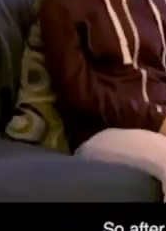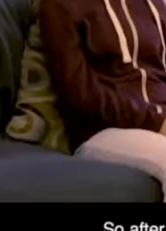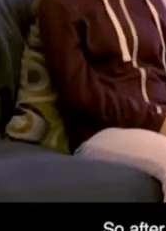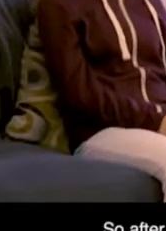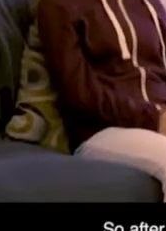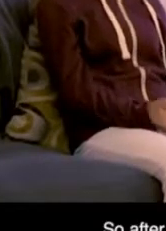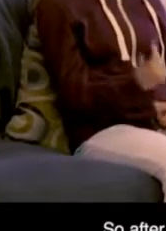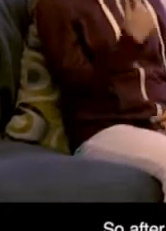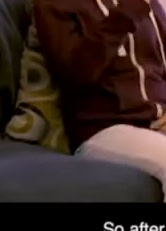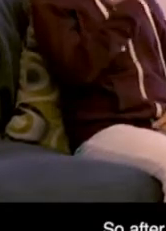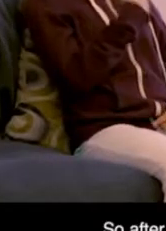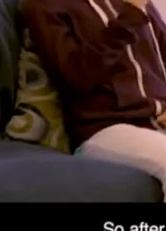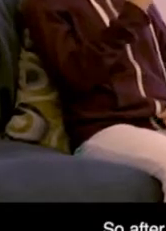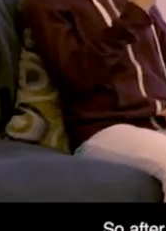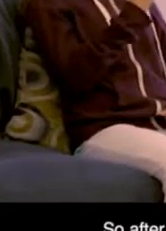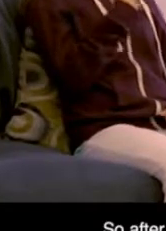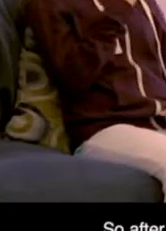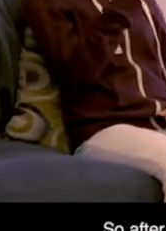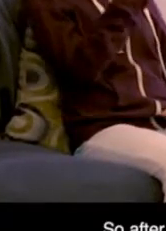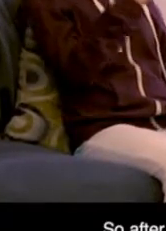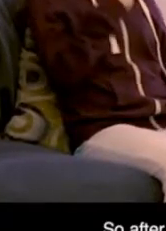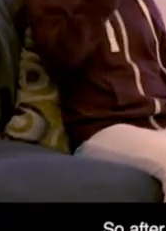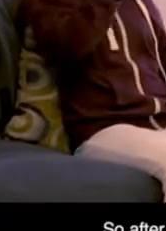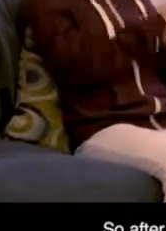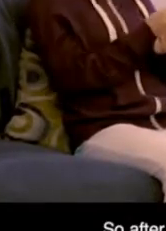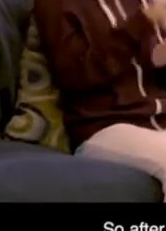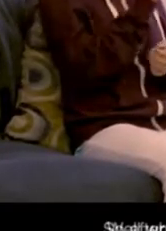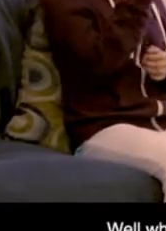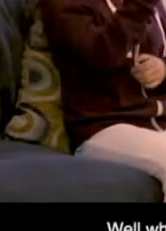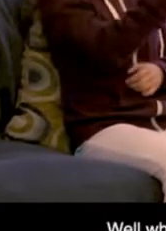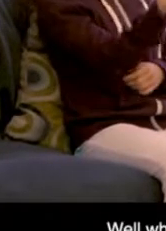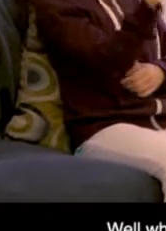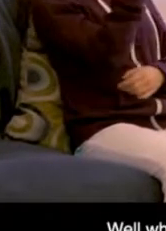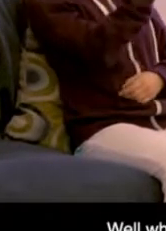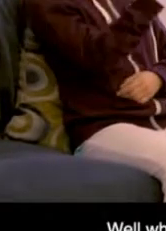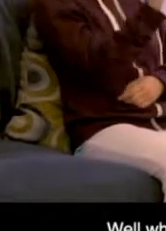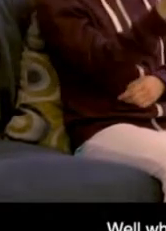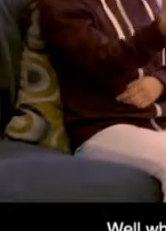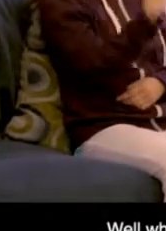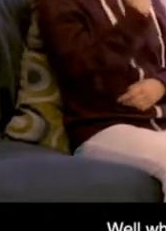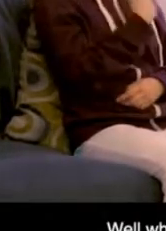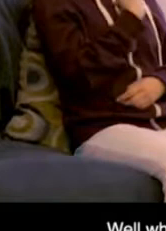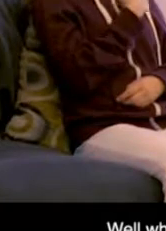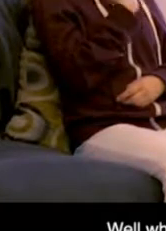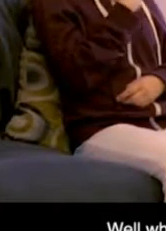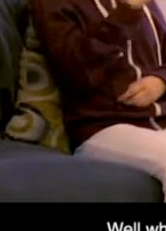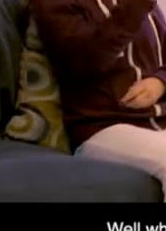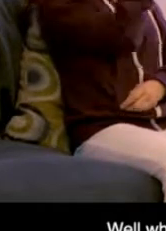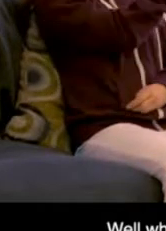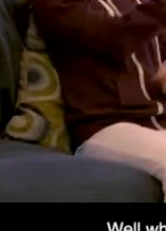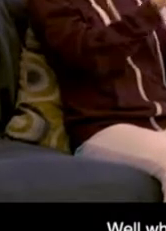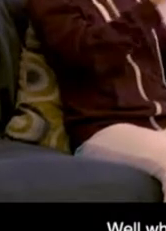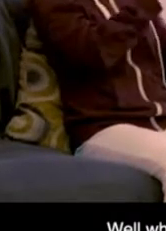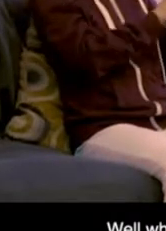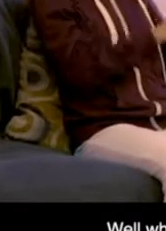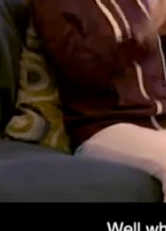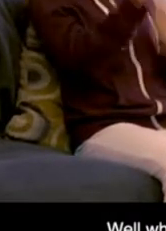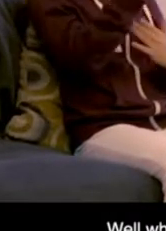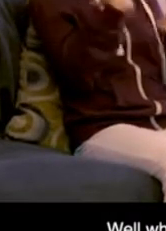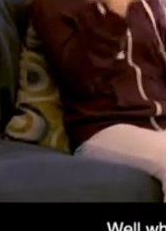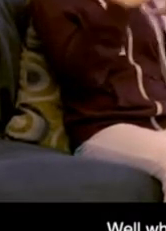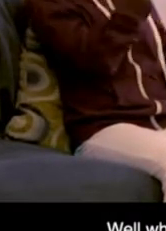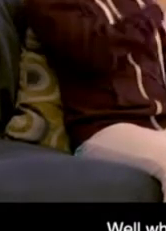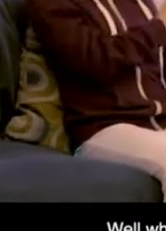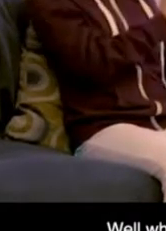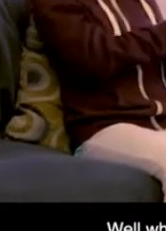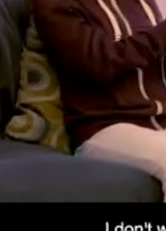learn. So after you graduate, what do you think you want to do? Well, when I graduate from ASDB, I want to go